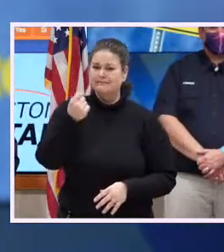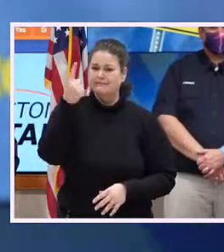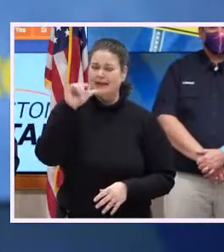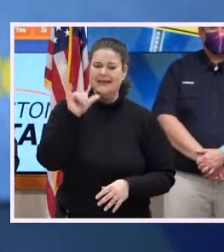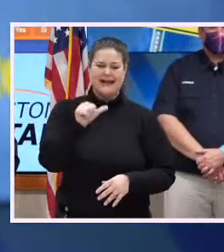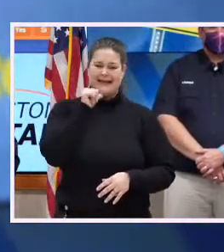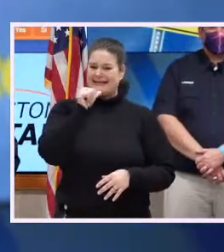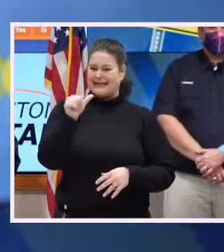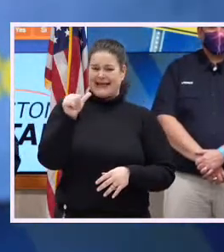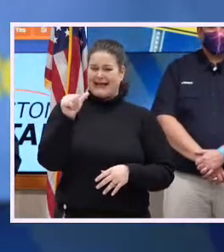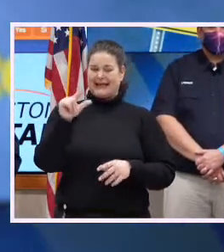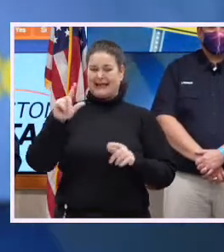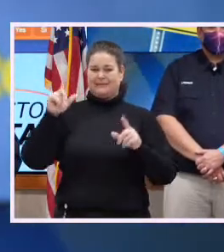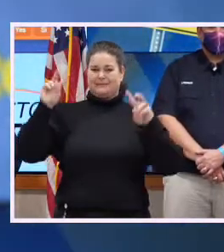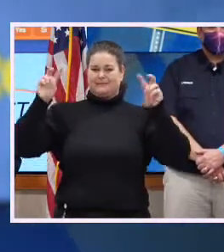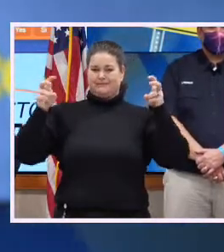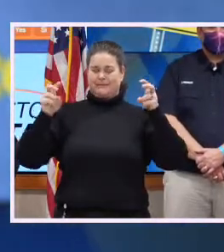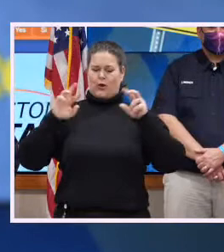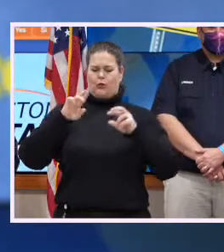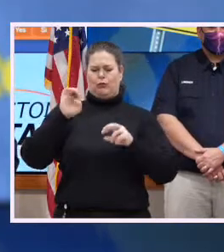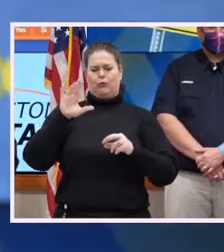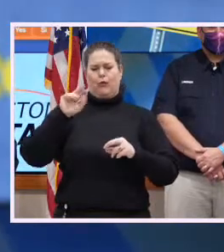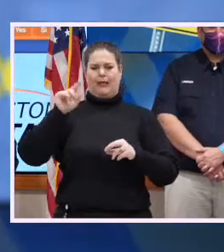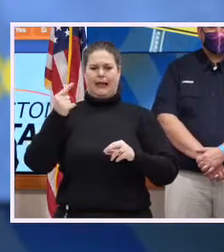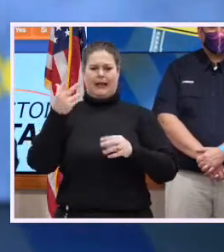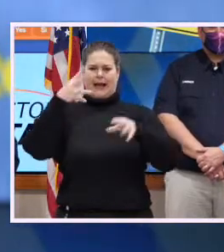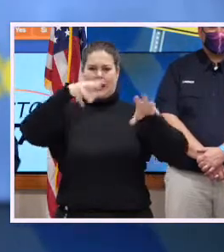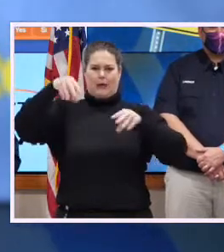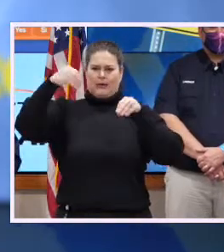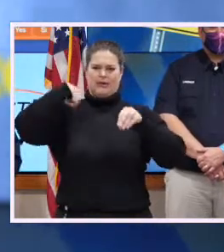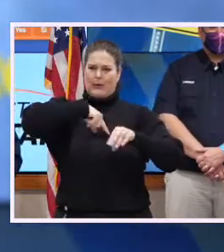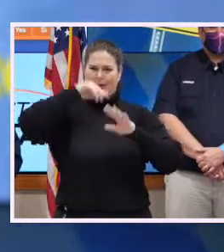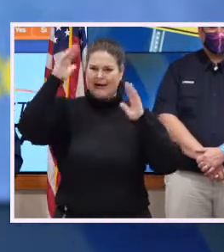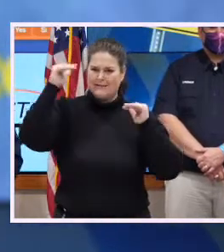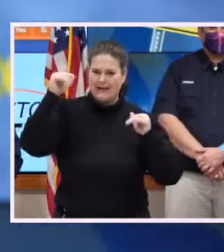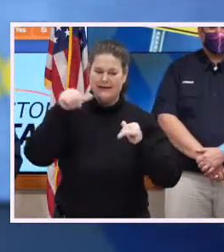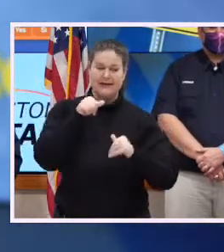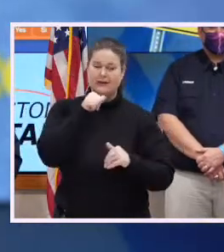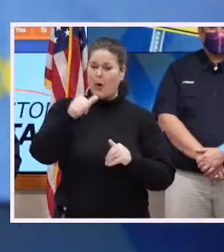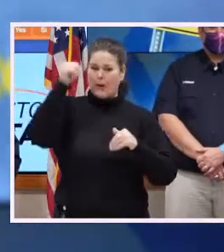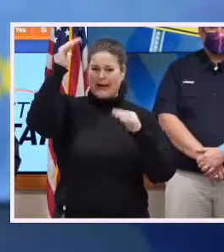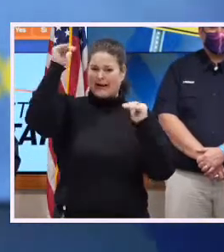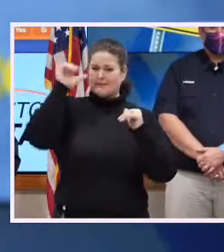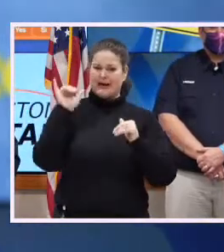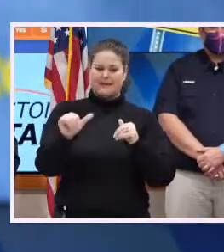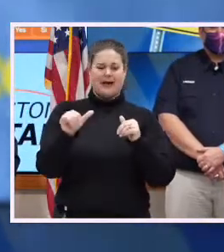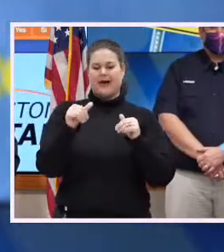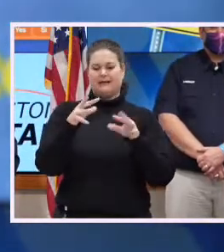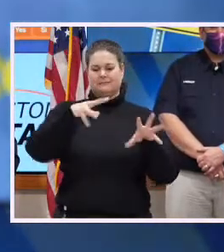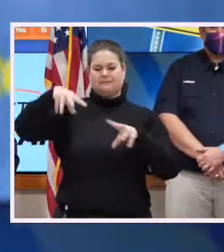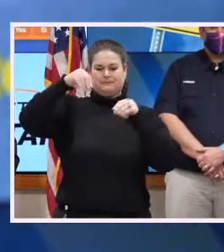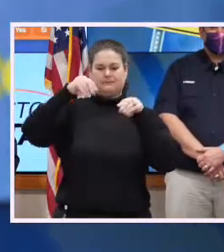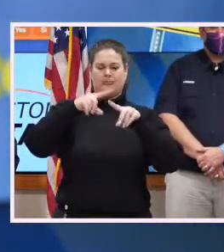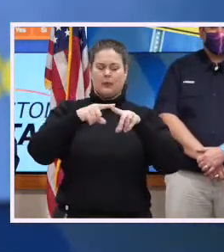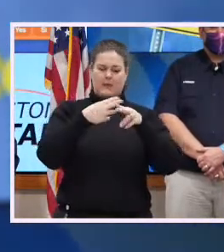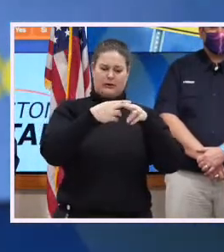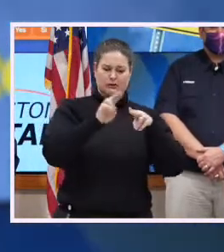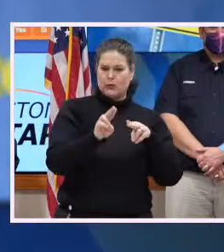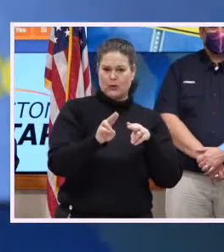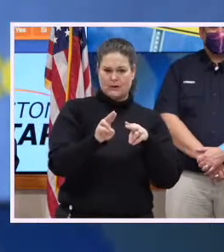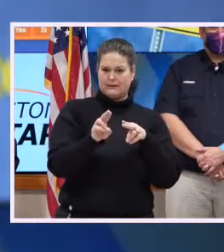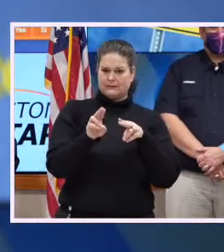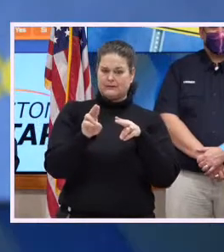kind of rolling outages that we had expected. So you shouldn't expect those outages to be short in